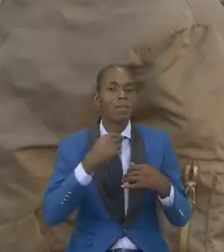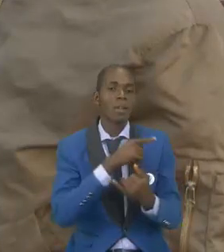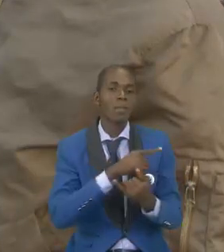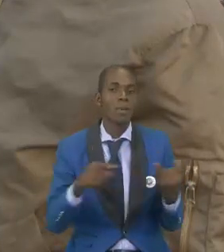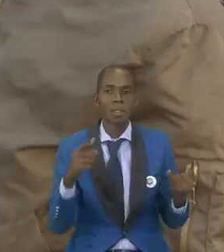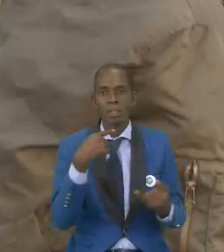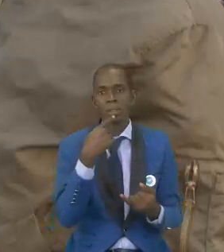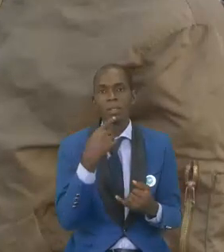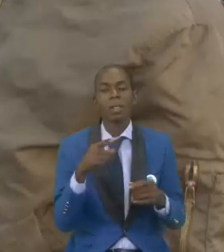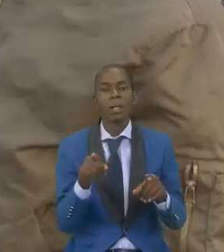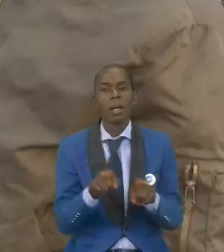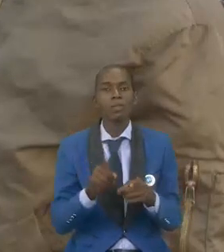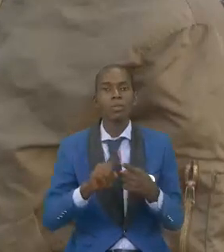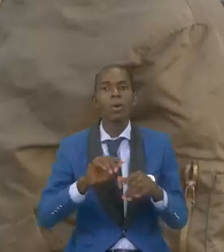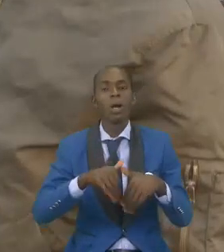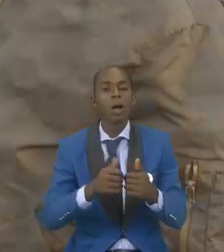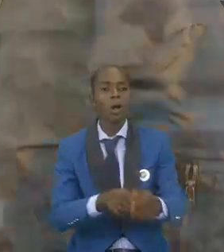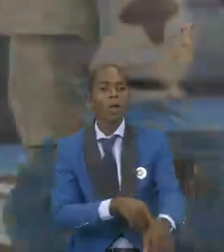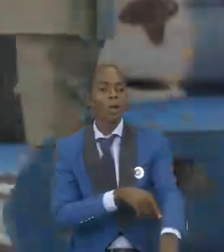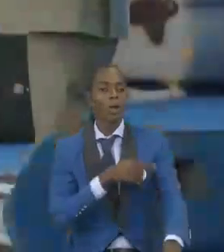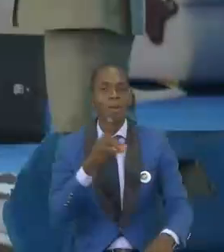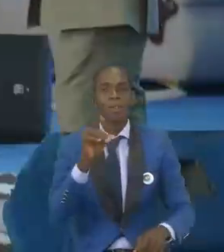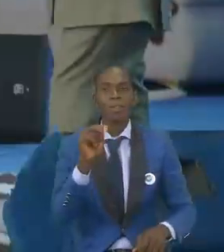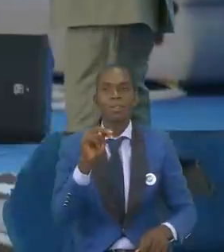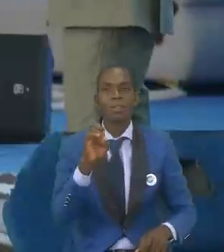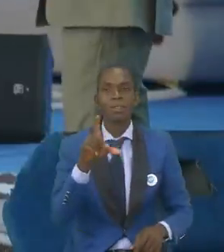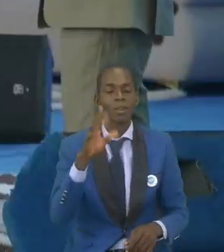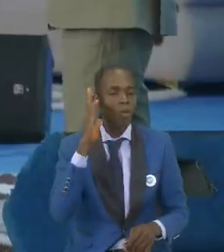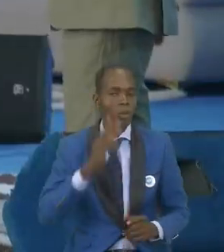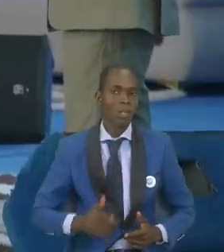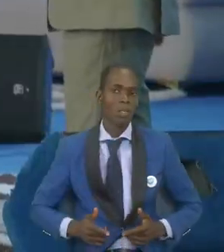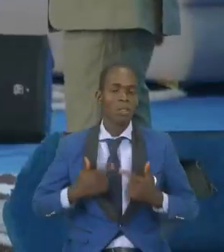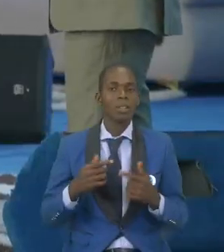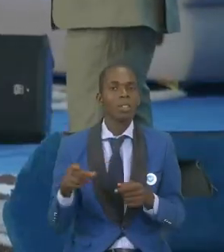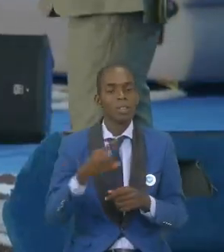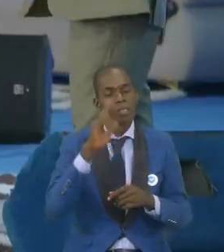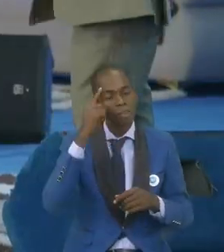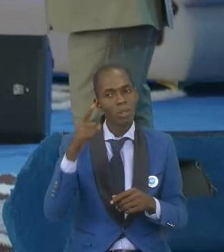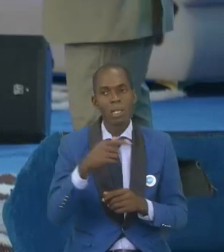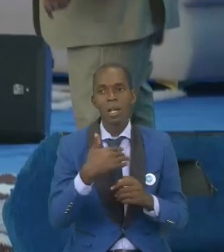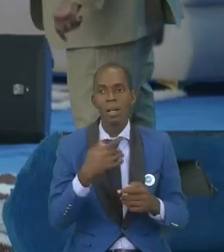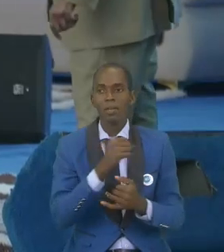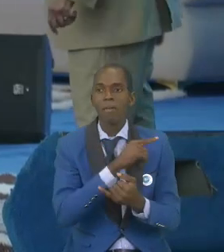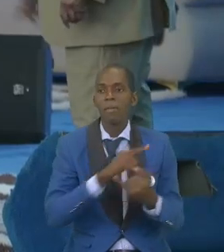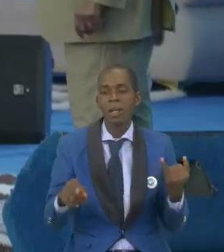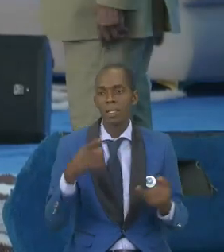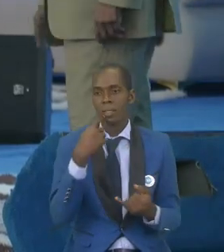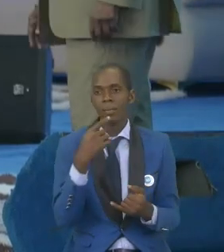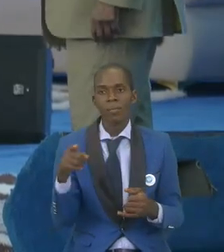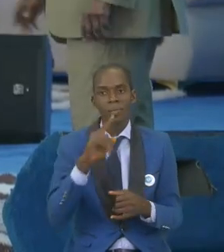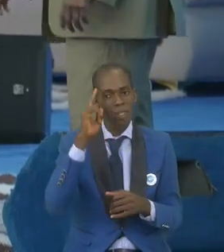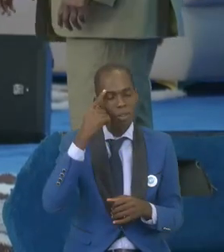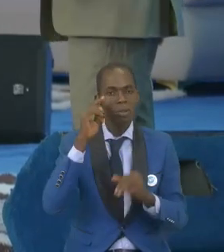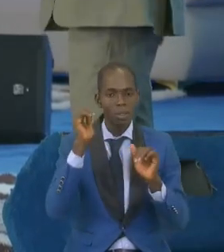how long Daniel will live. They thought they had the final say. They thought they could throw him to